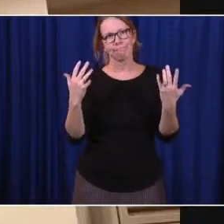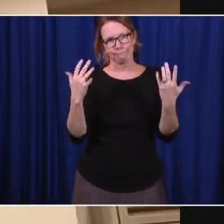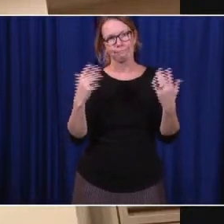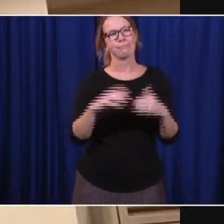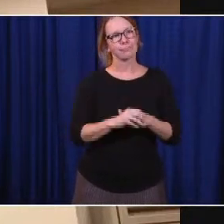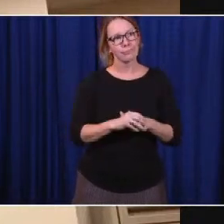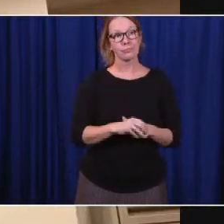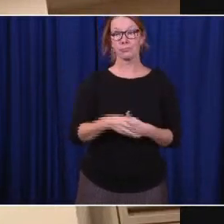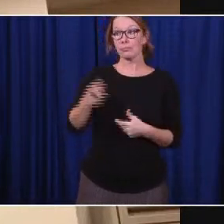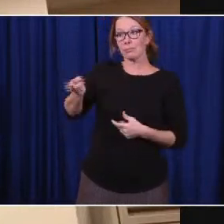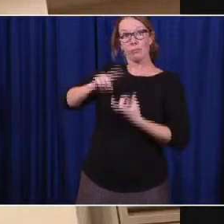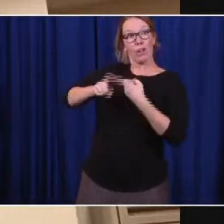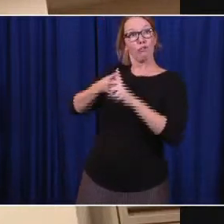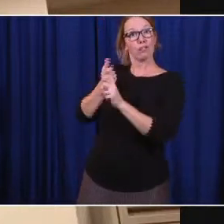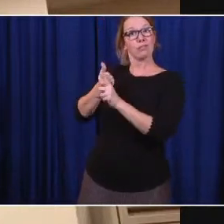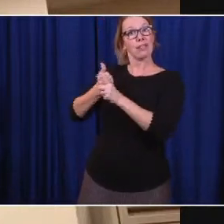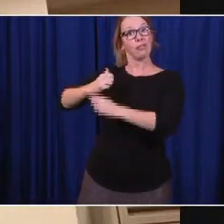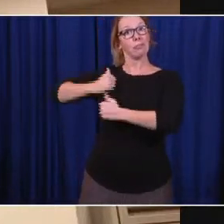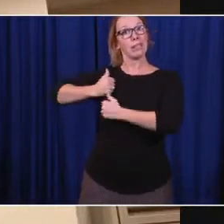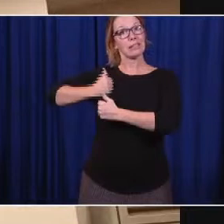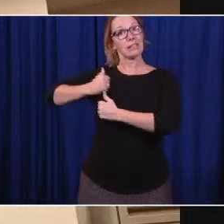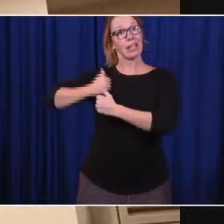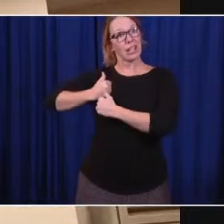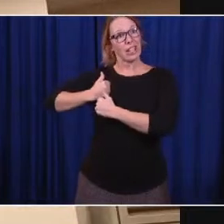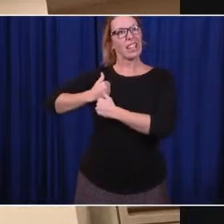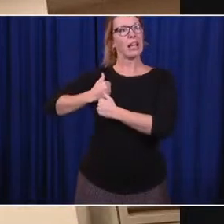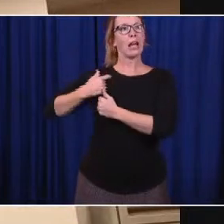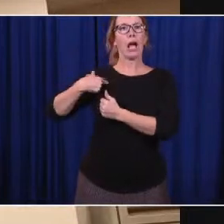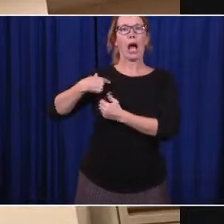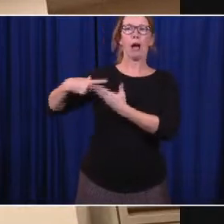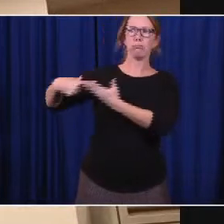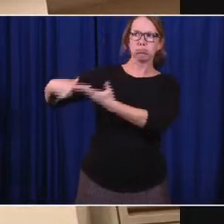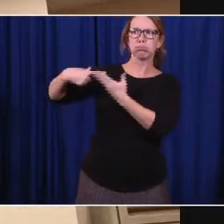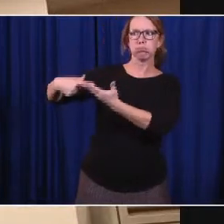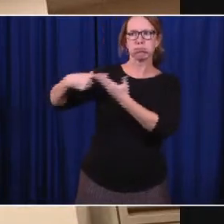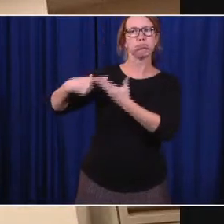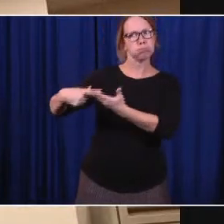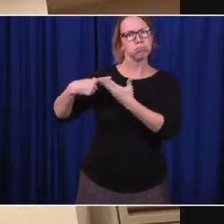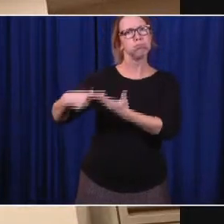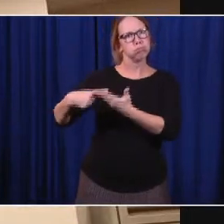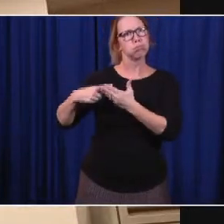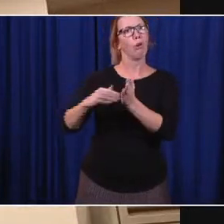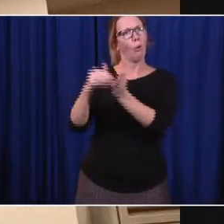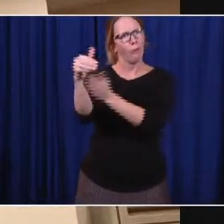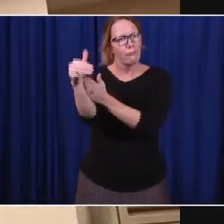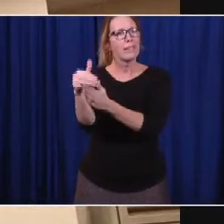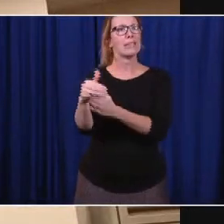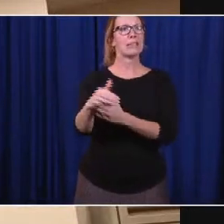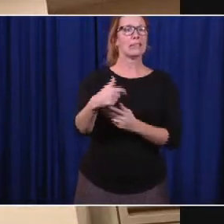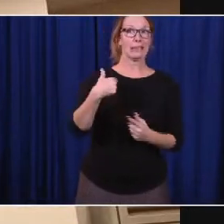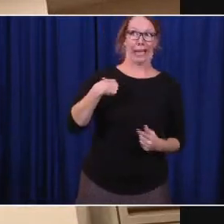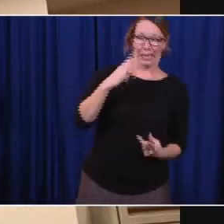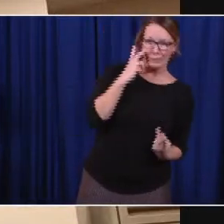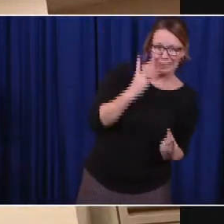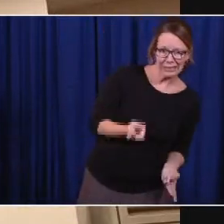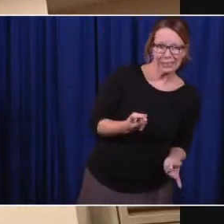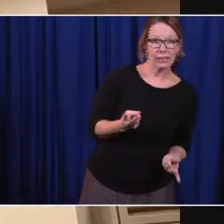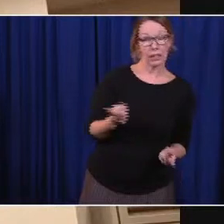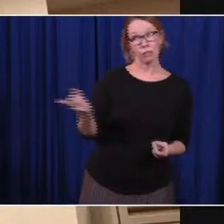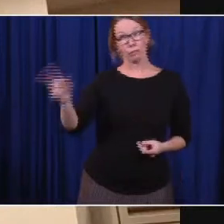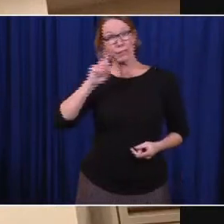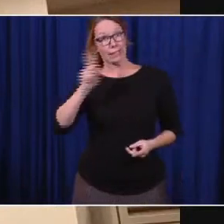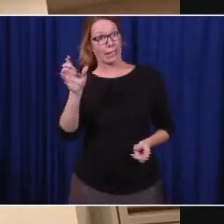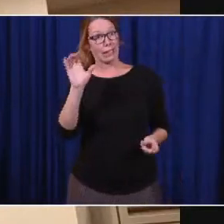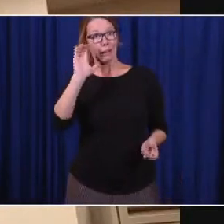I have a friend who is in the military, and we've talked quite a bit about this, what we've seen. And, he compares it